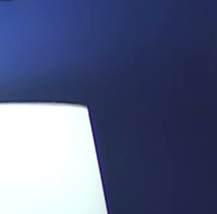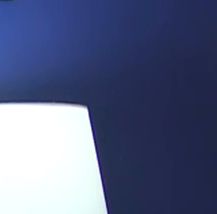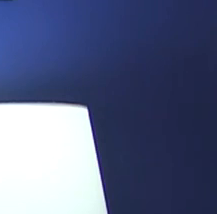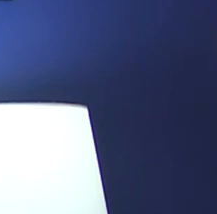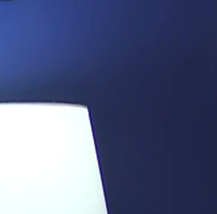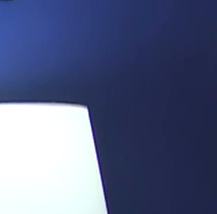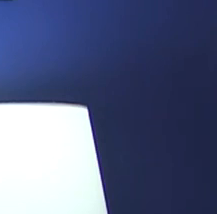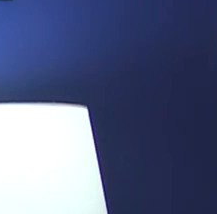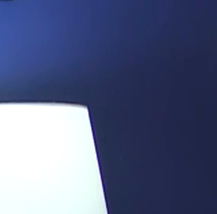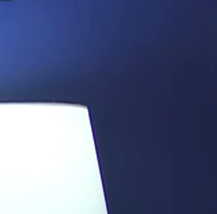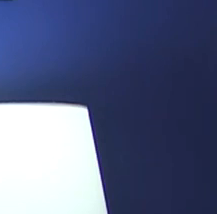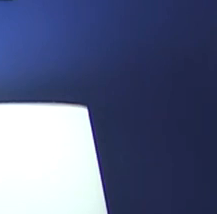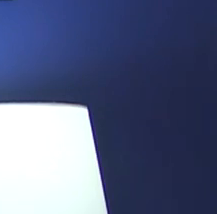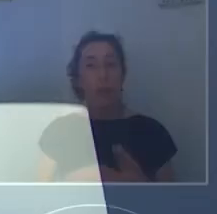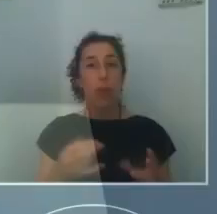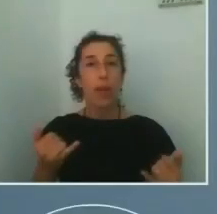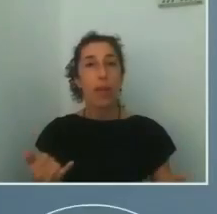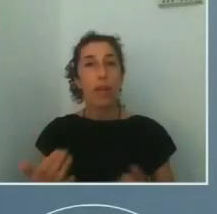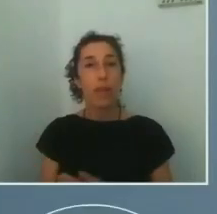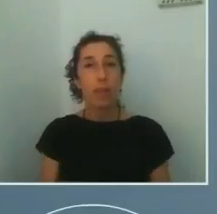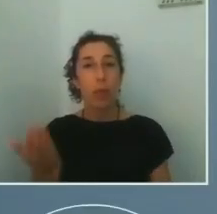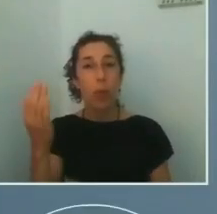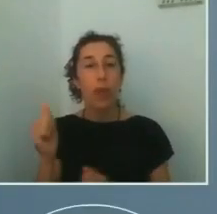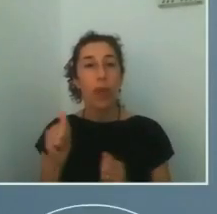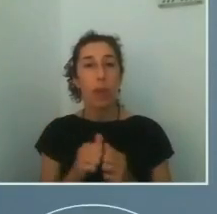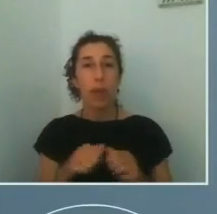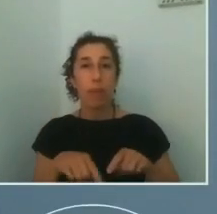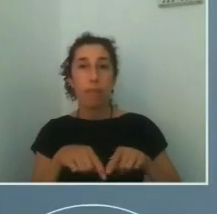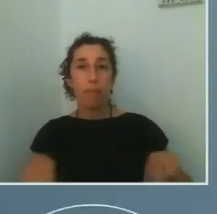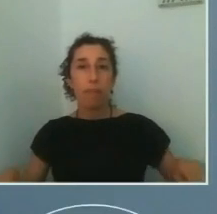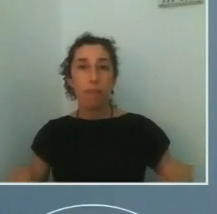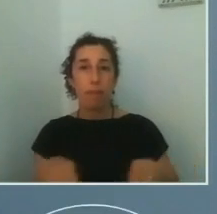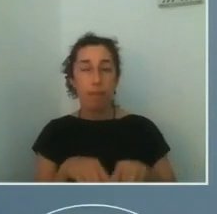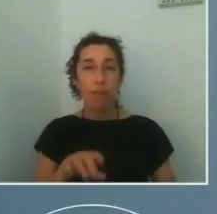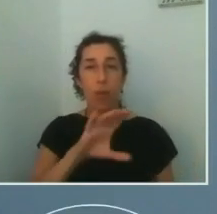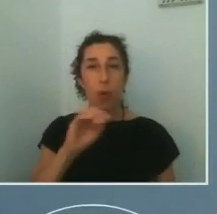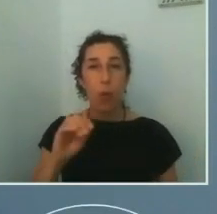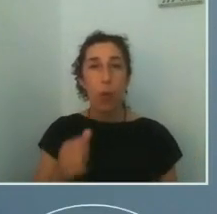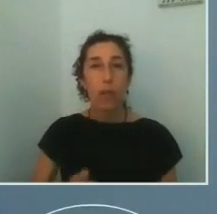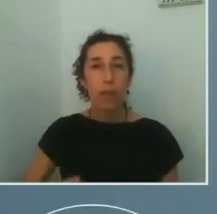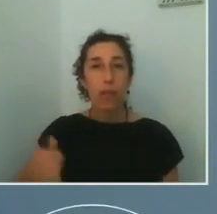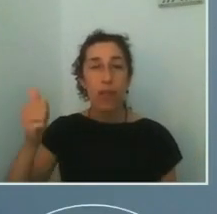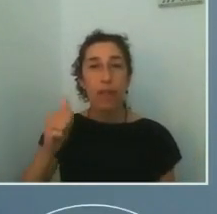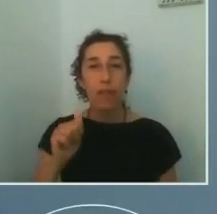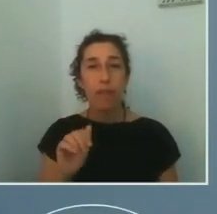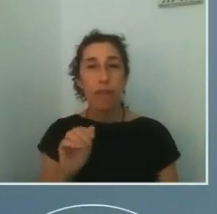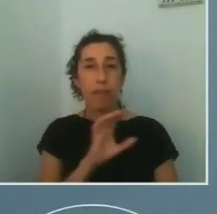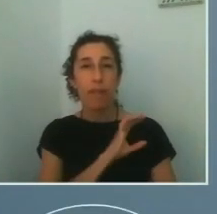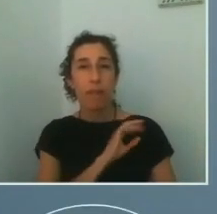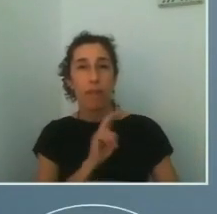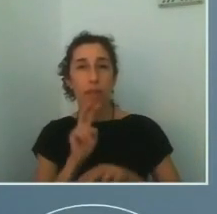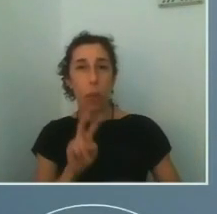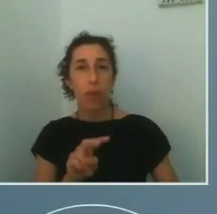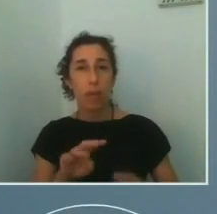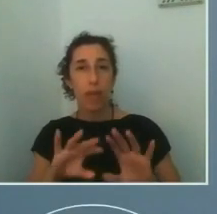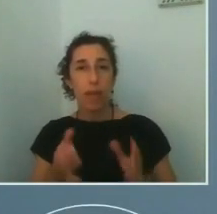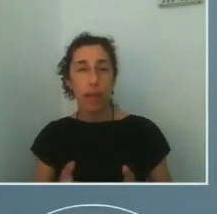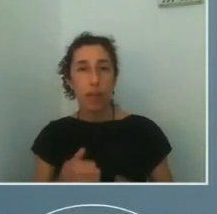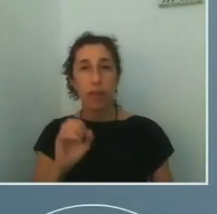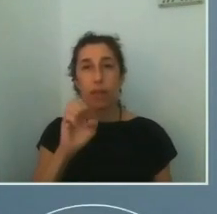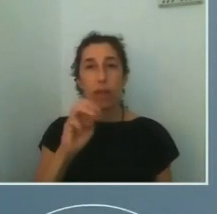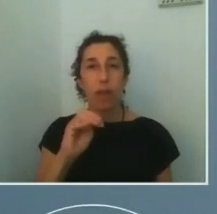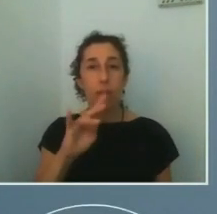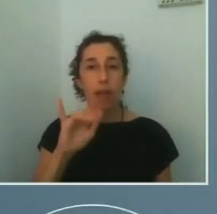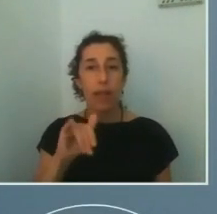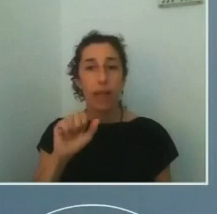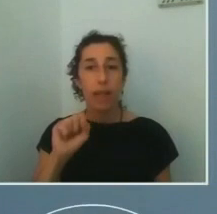there was precedent, and one of the attorneys included the case against the Trump Organization as part of the precedent